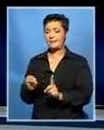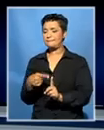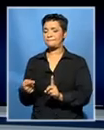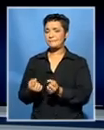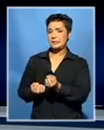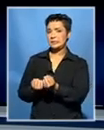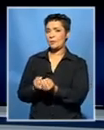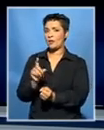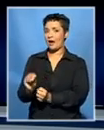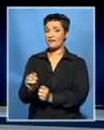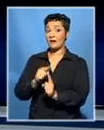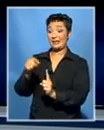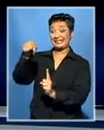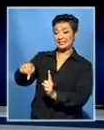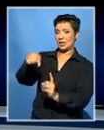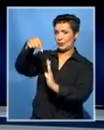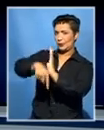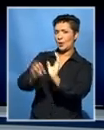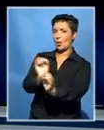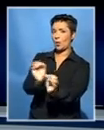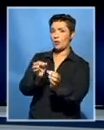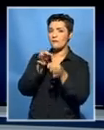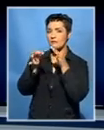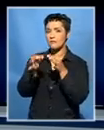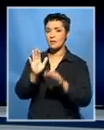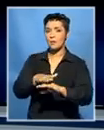involvement, but he wouldn't elaborate on the issue.